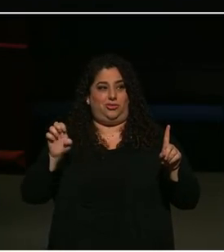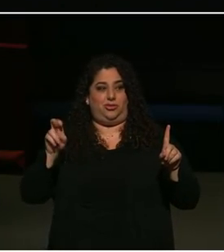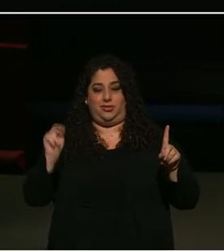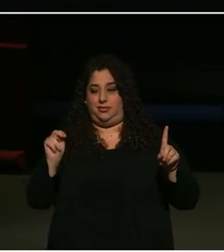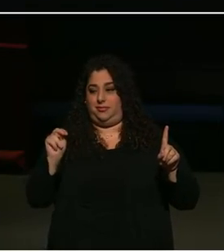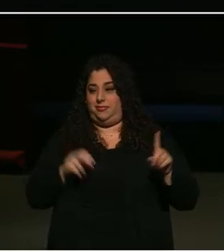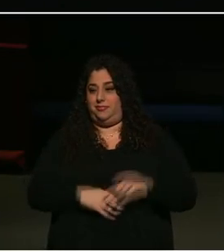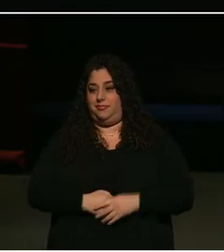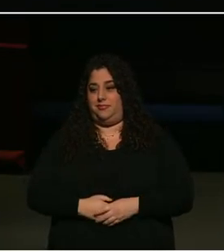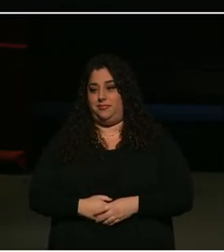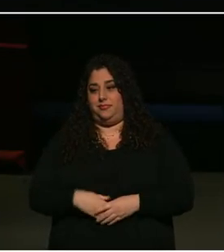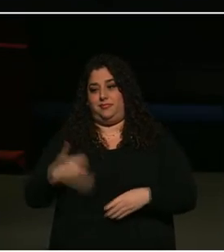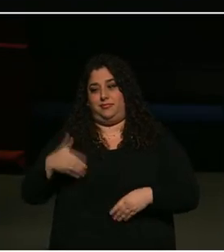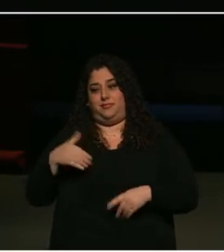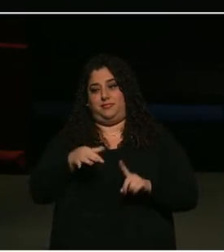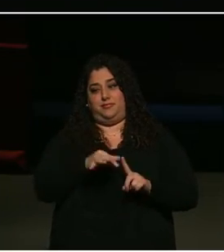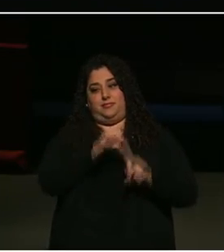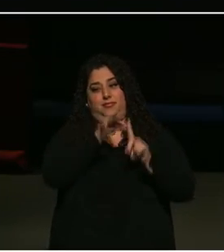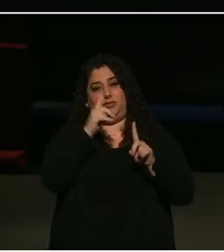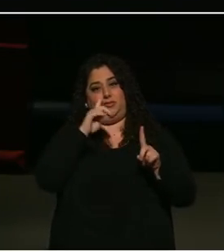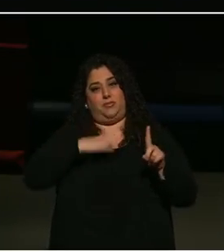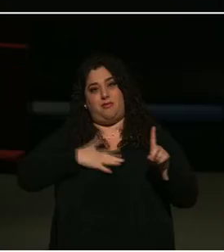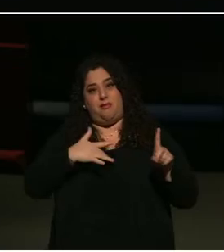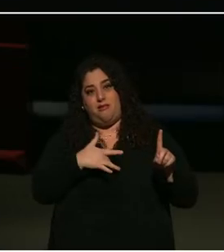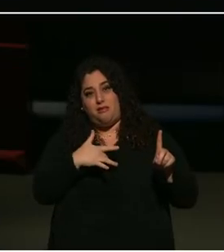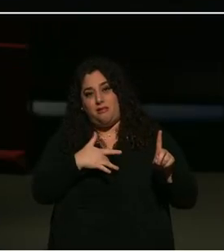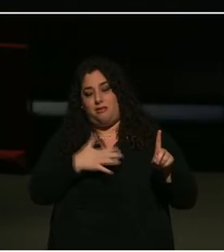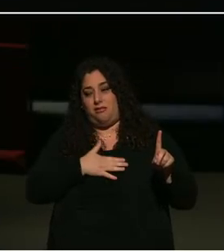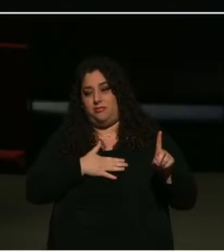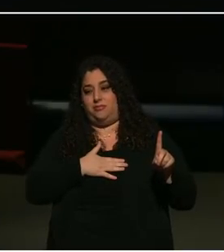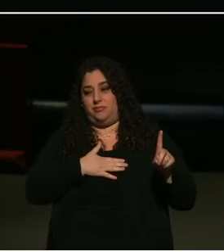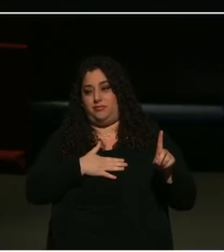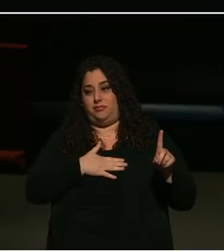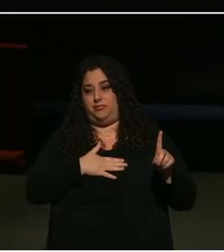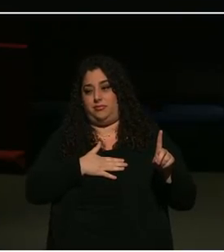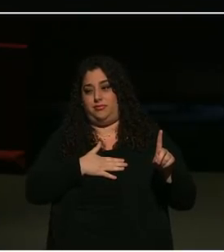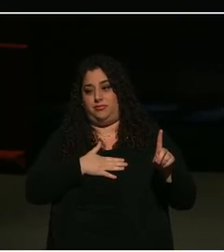So I'm going to do something really quick. This is what I do before we even start.